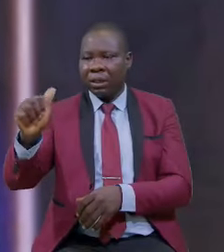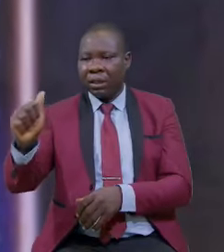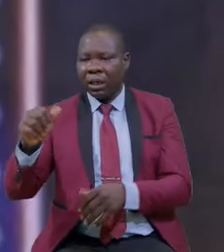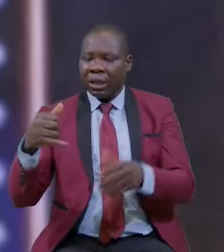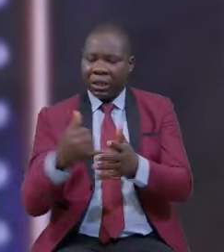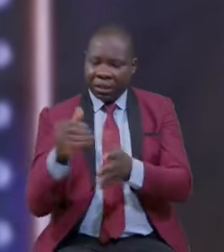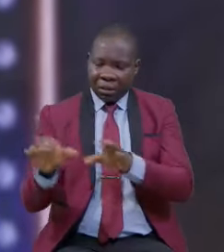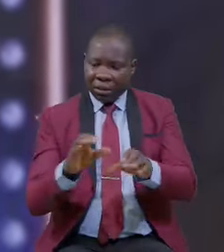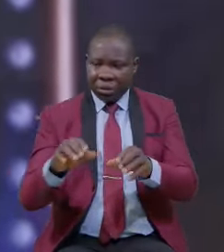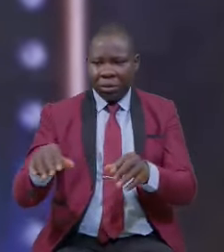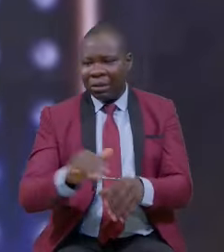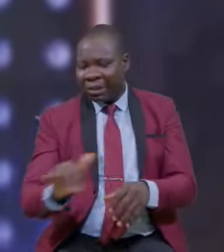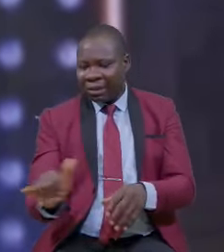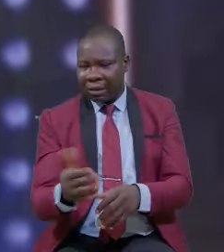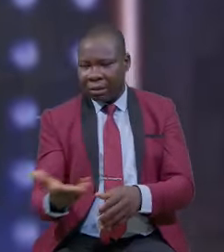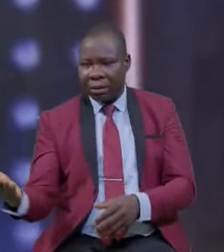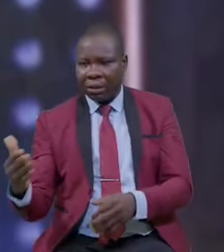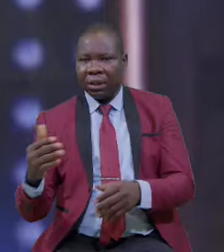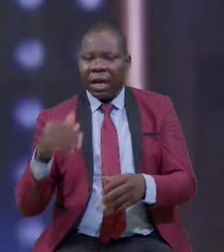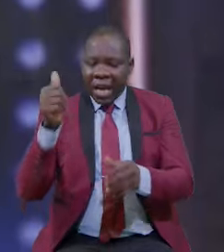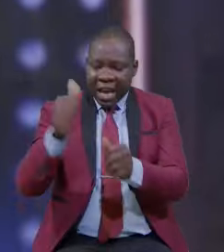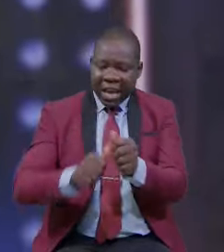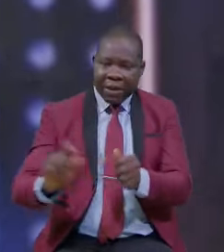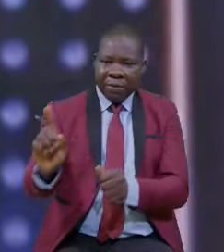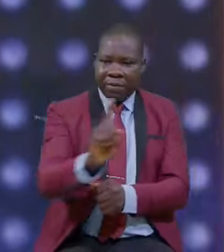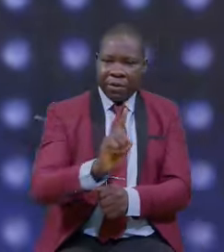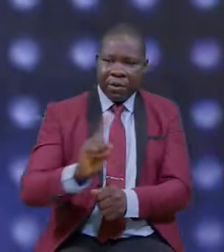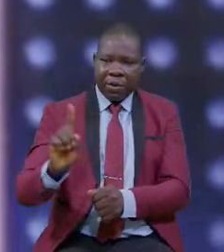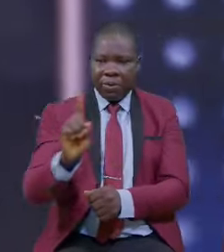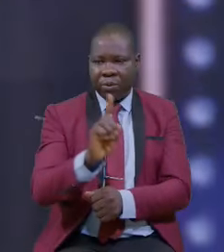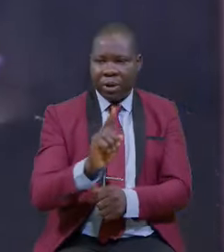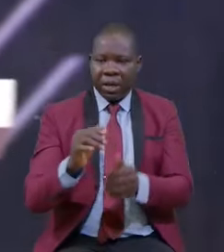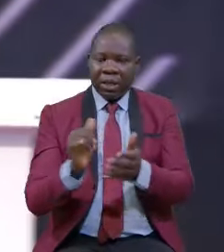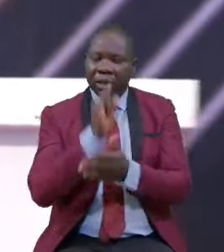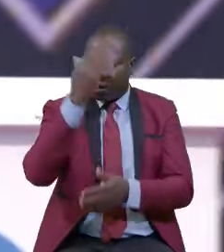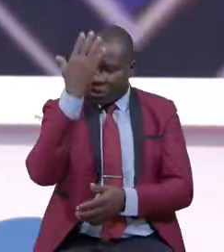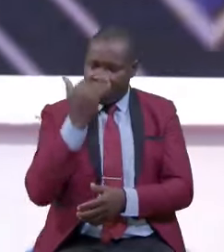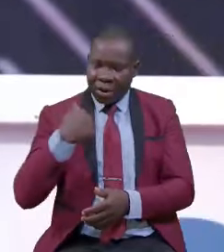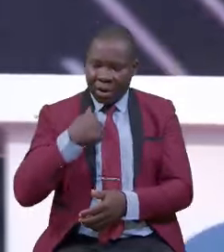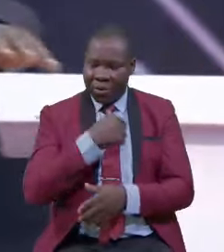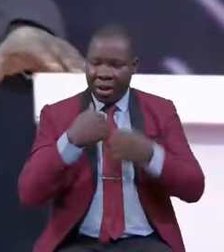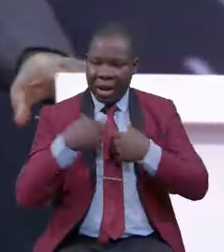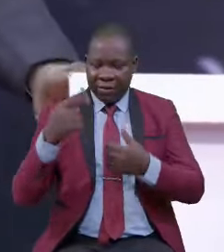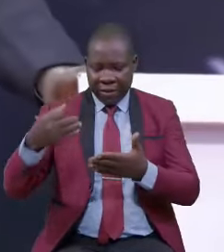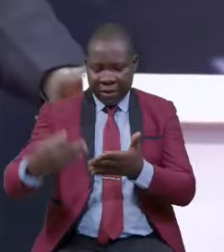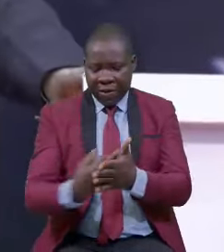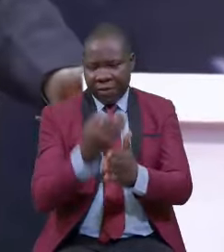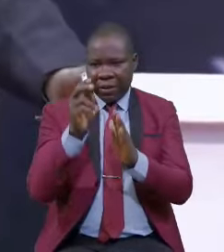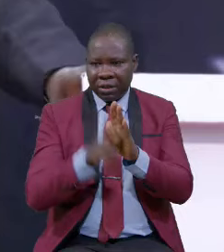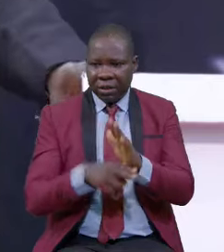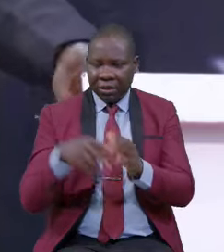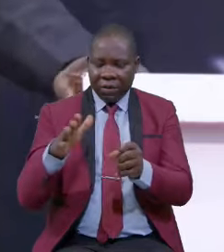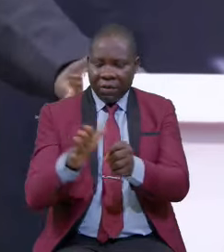comes from heaven. That's why we have the fullness and the freshness and the fruitfulness in the Bible for